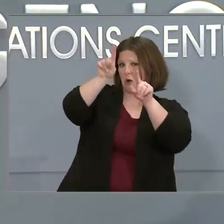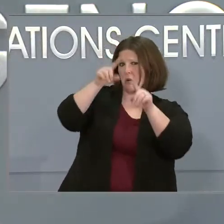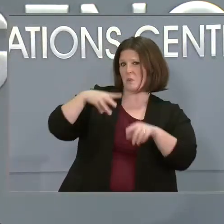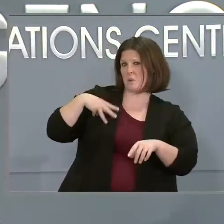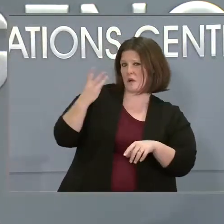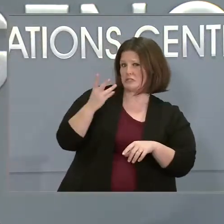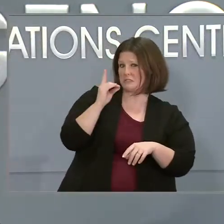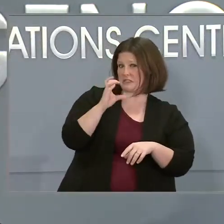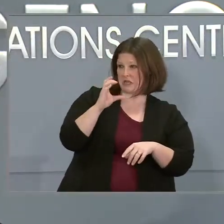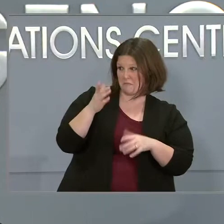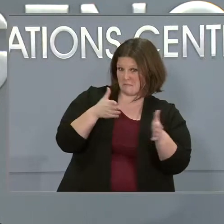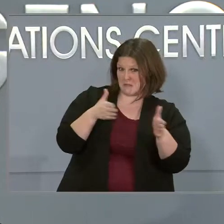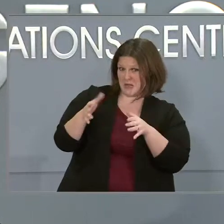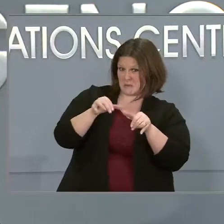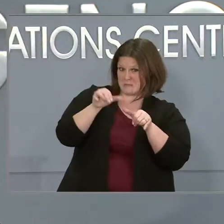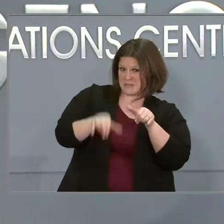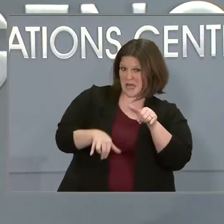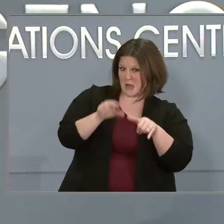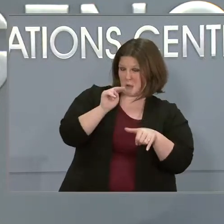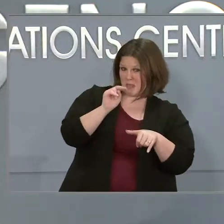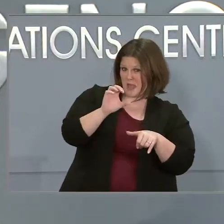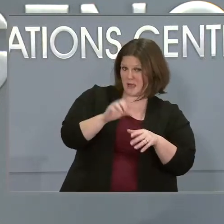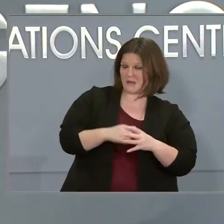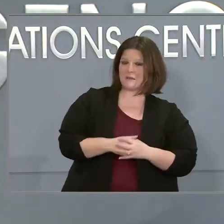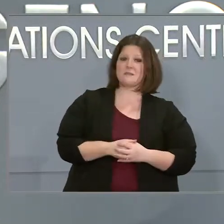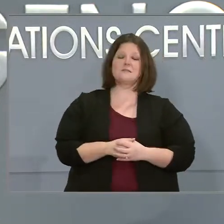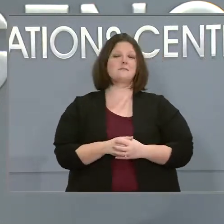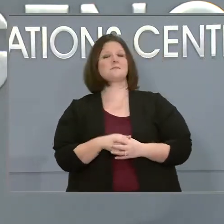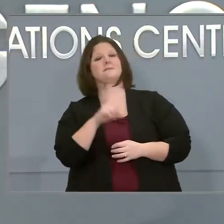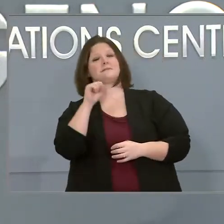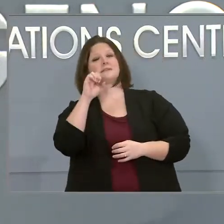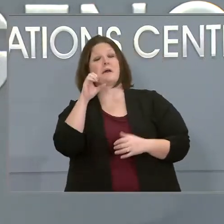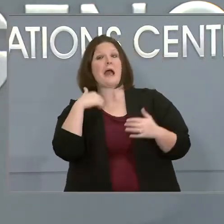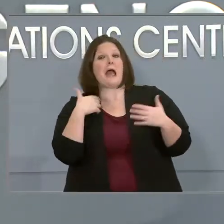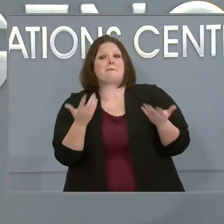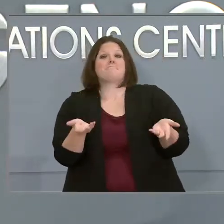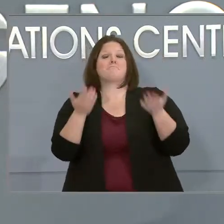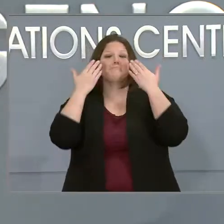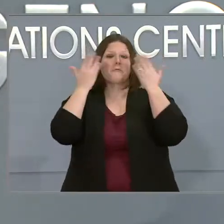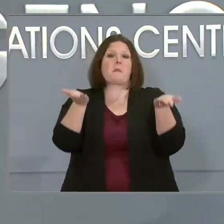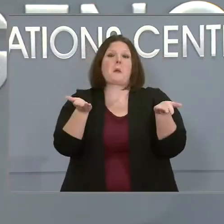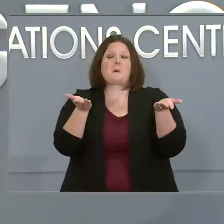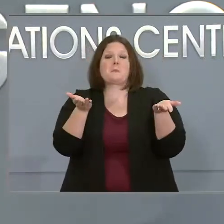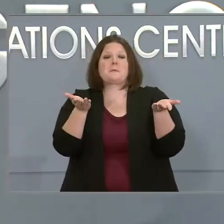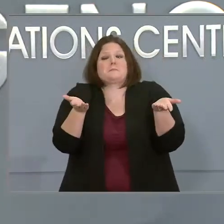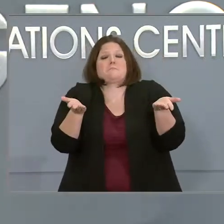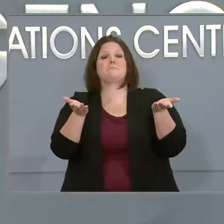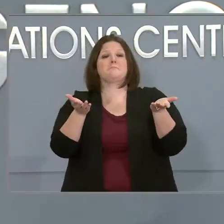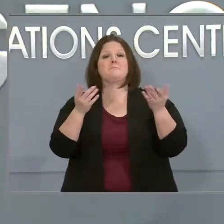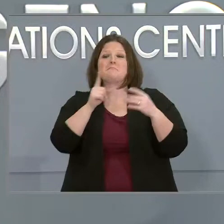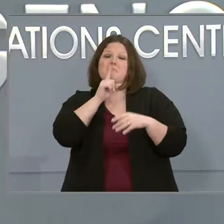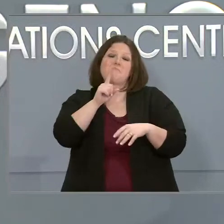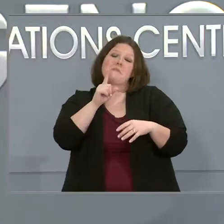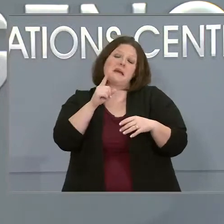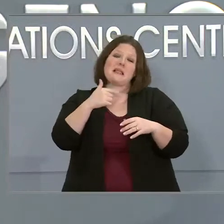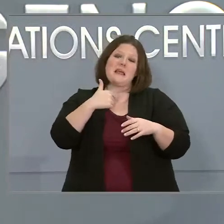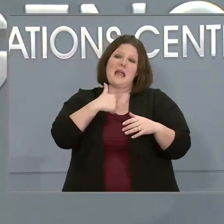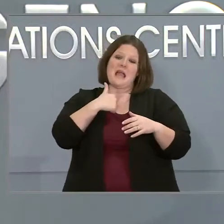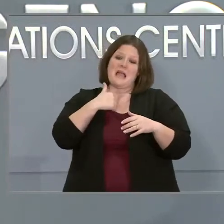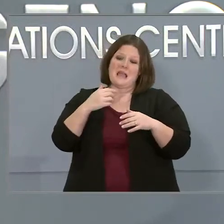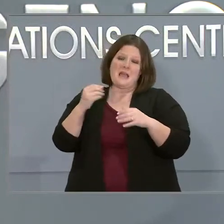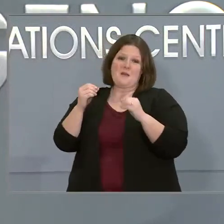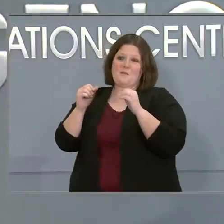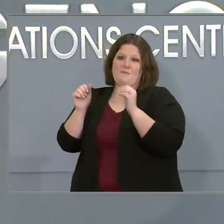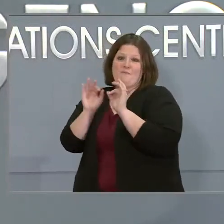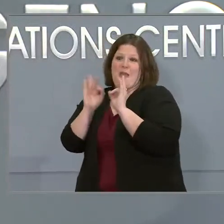Yeah. Are you staying in North Carolina? Well, so I don't know what my next steps will hold. All I would say is that I and my family